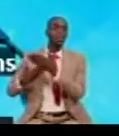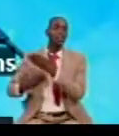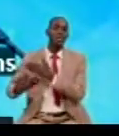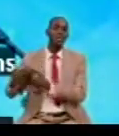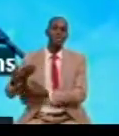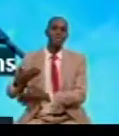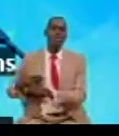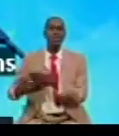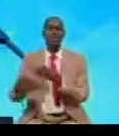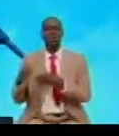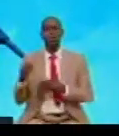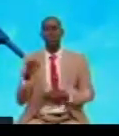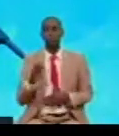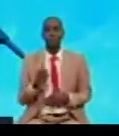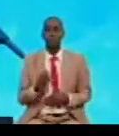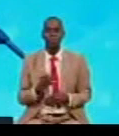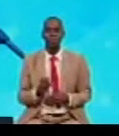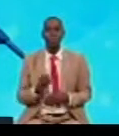generations.